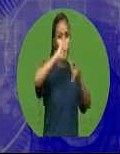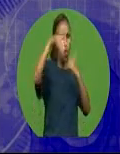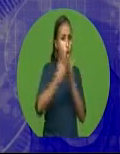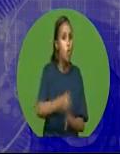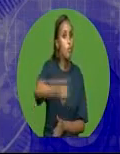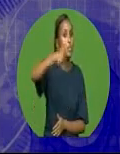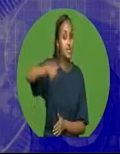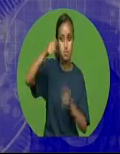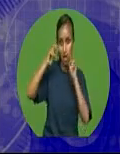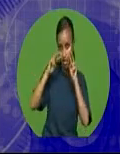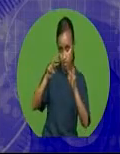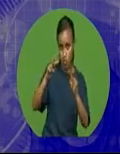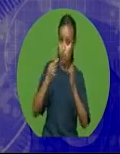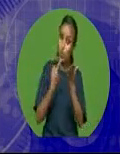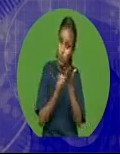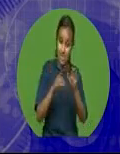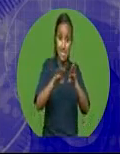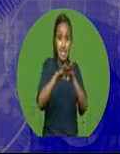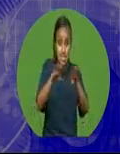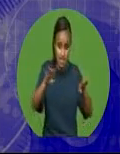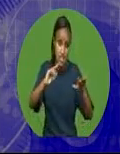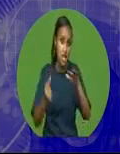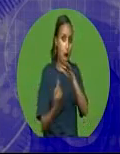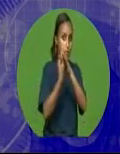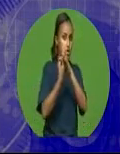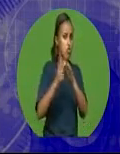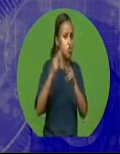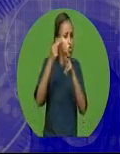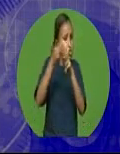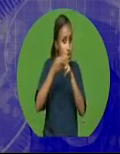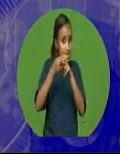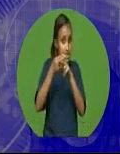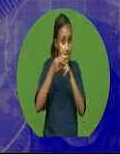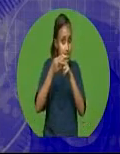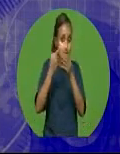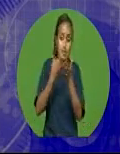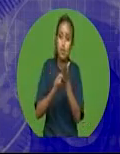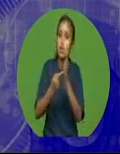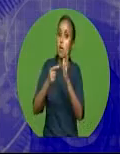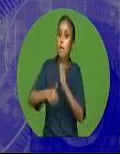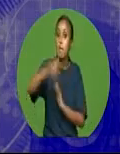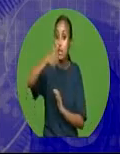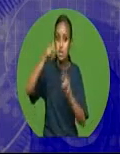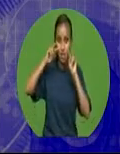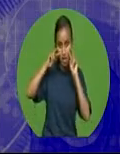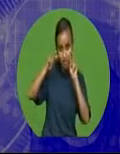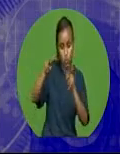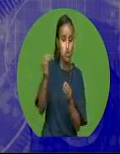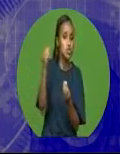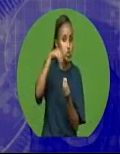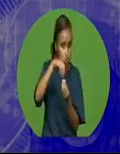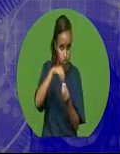the principal views. Its surface appears foreshortened on the principal views